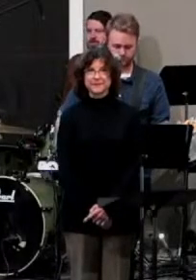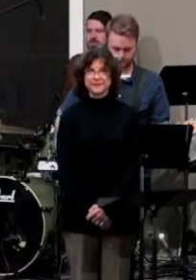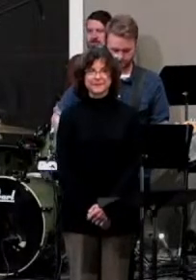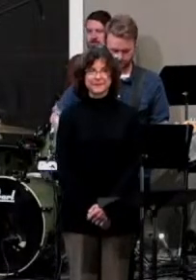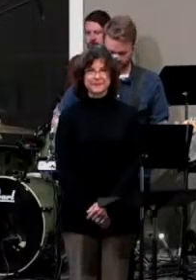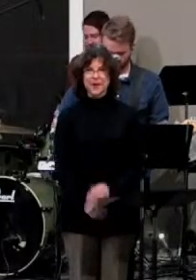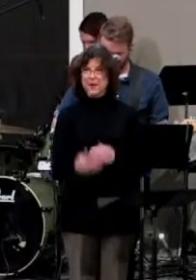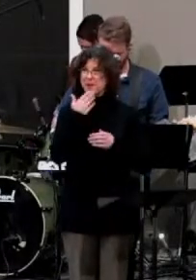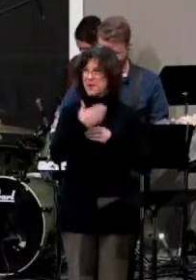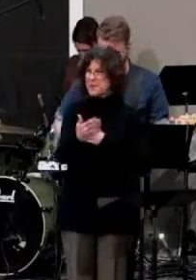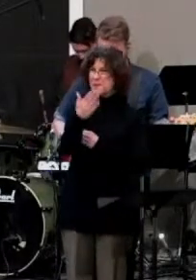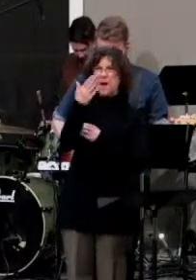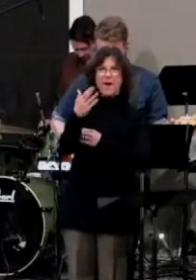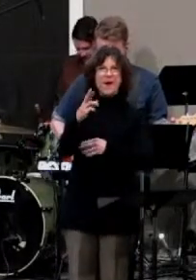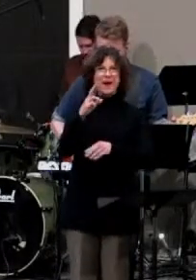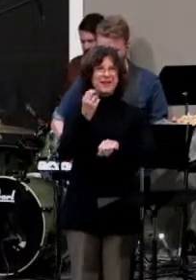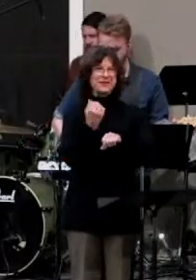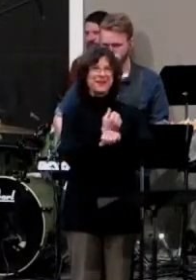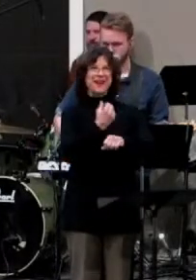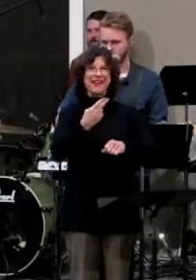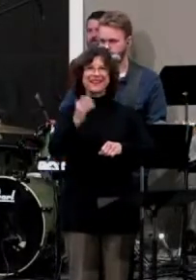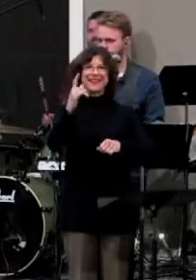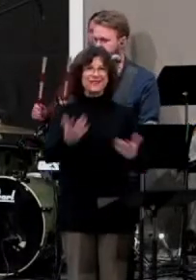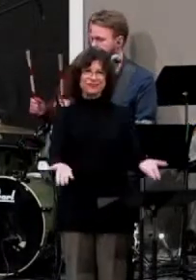Good morning, Rock Hill. Will you stand and sing with us?